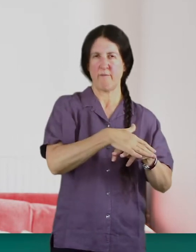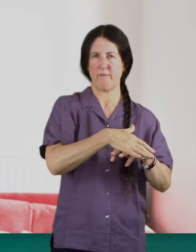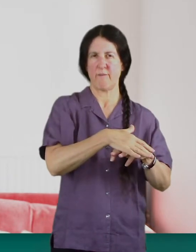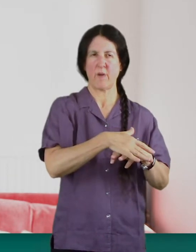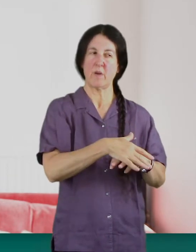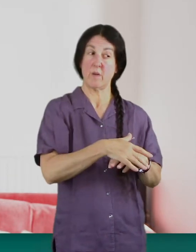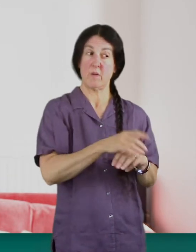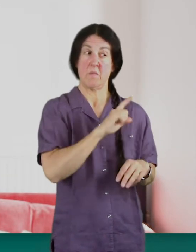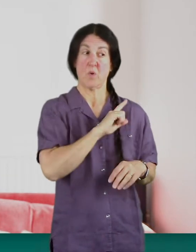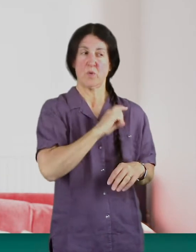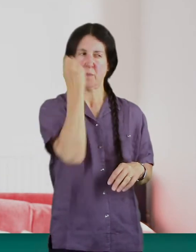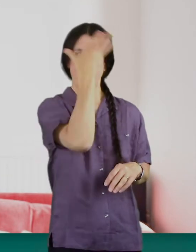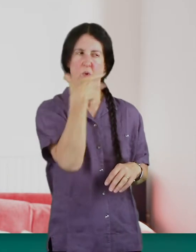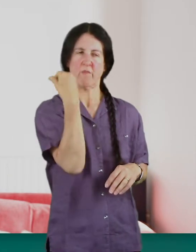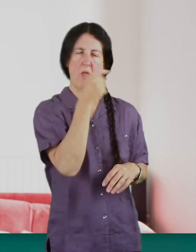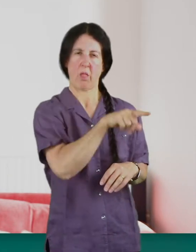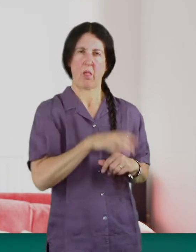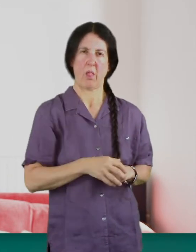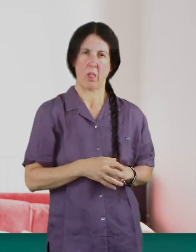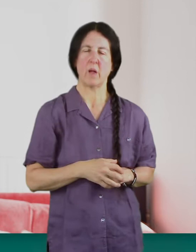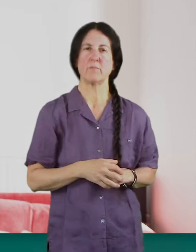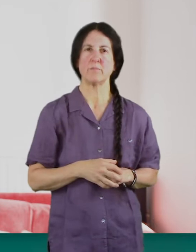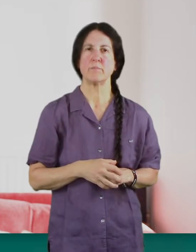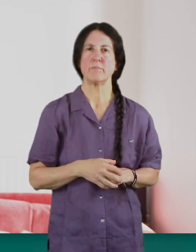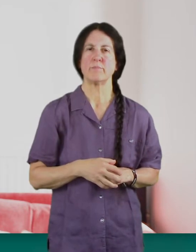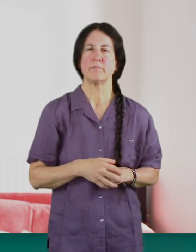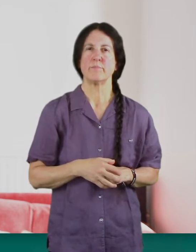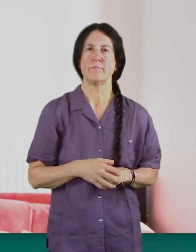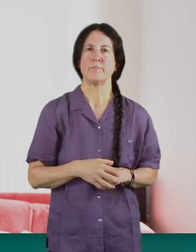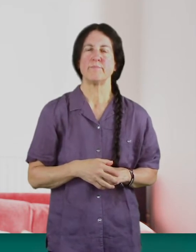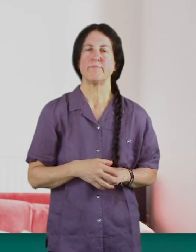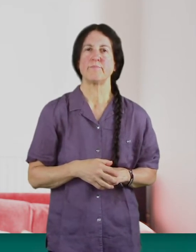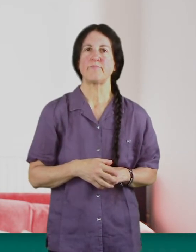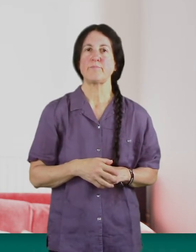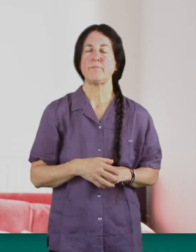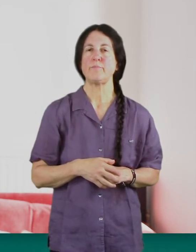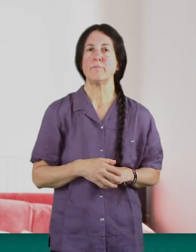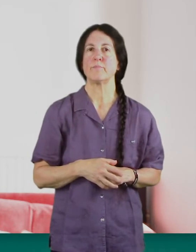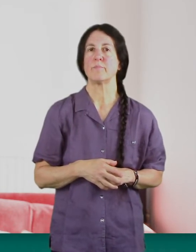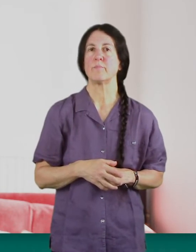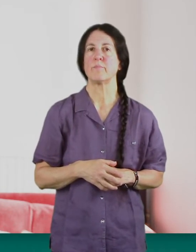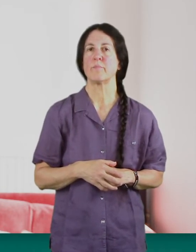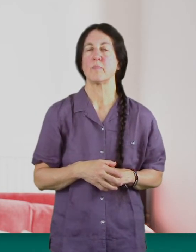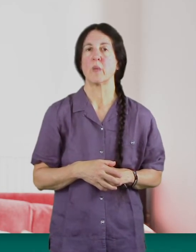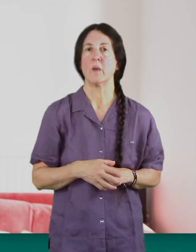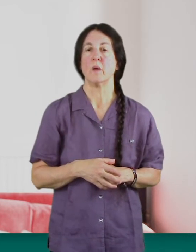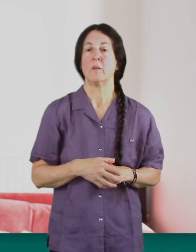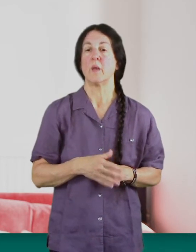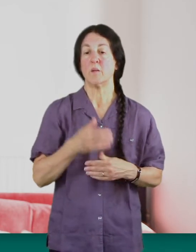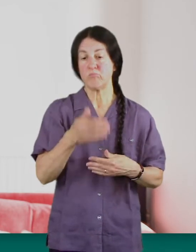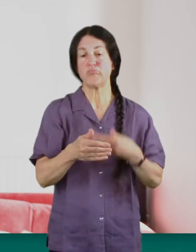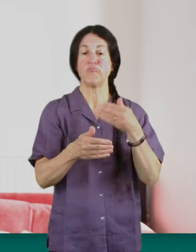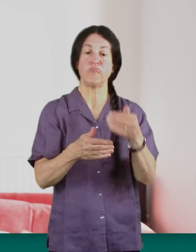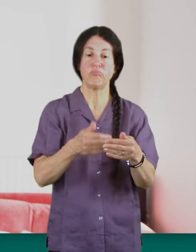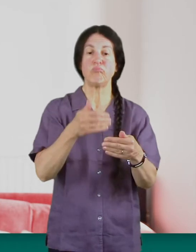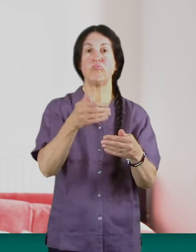eyes. And it flows then outwards, and we just see this ongoing spiral